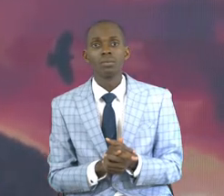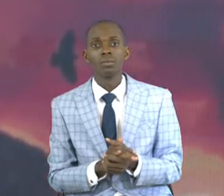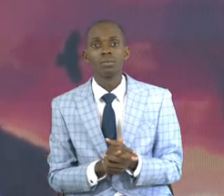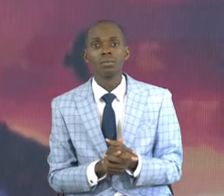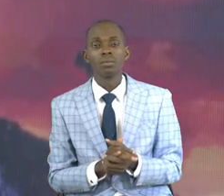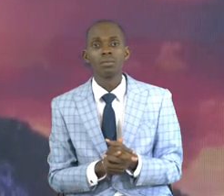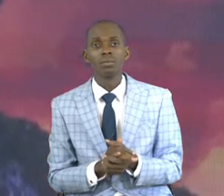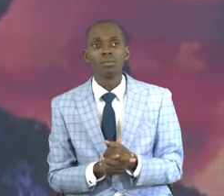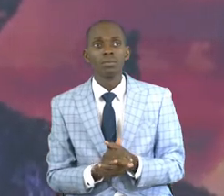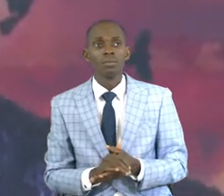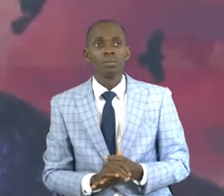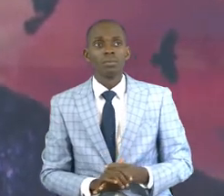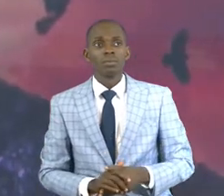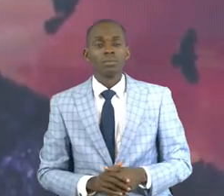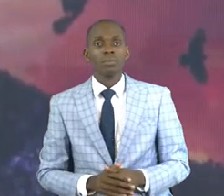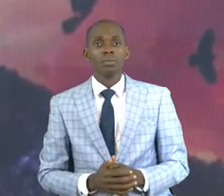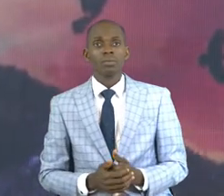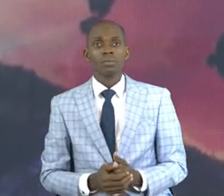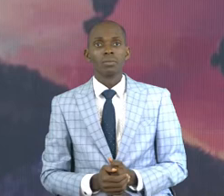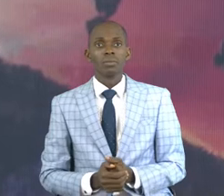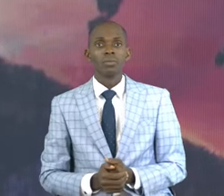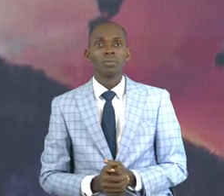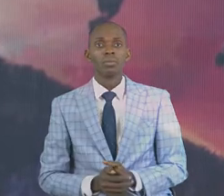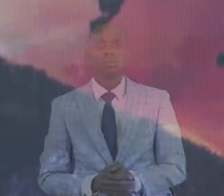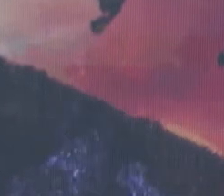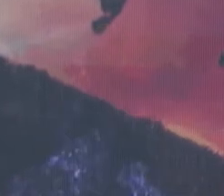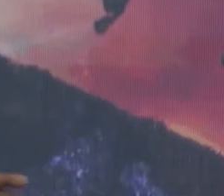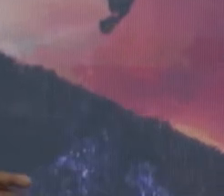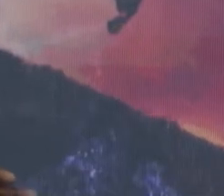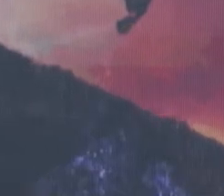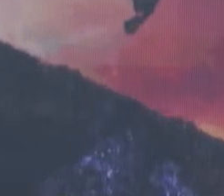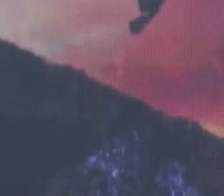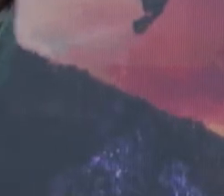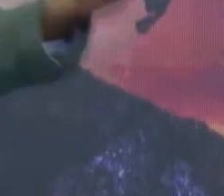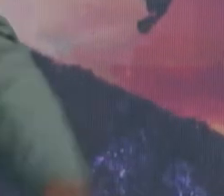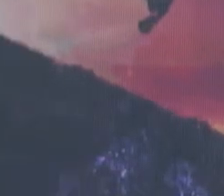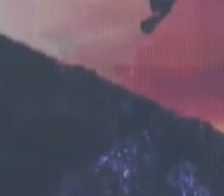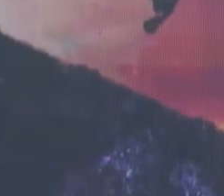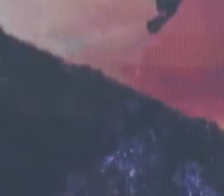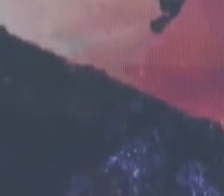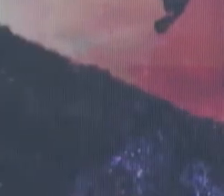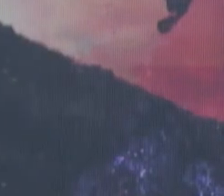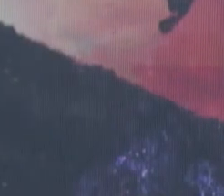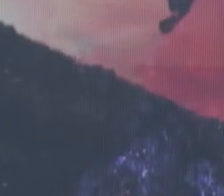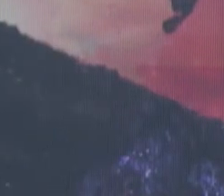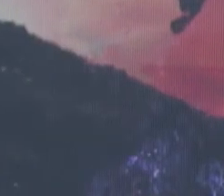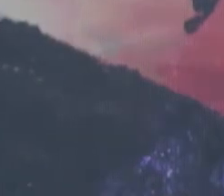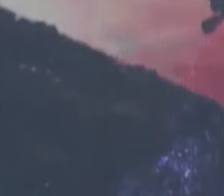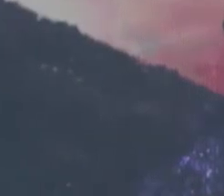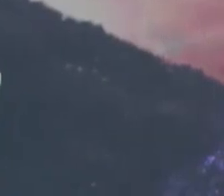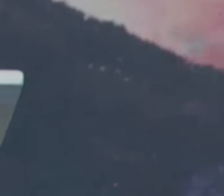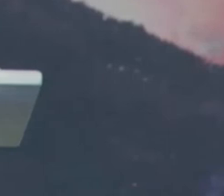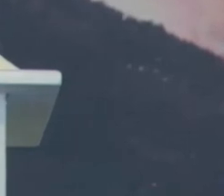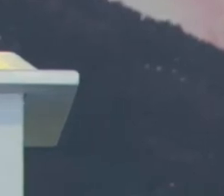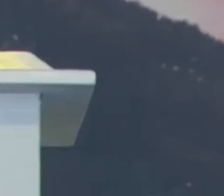that he liveth unto God. 11, it says, likewise, because of